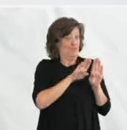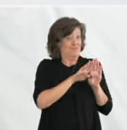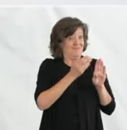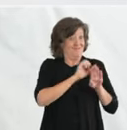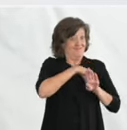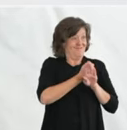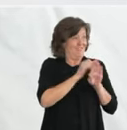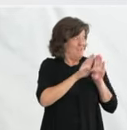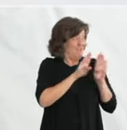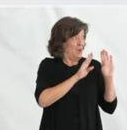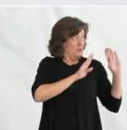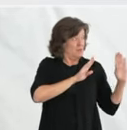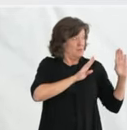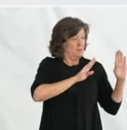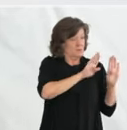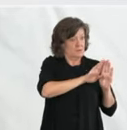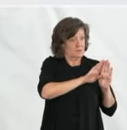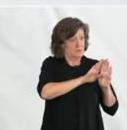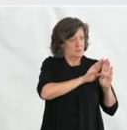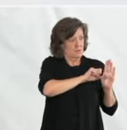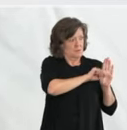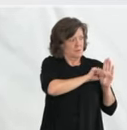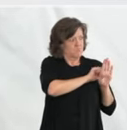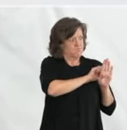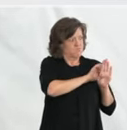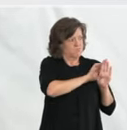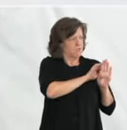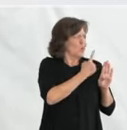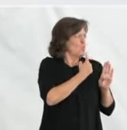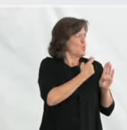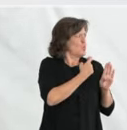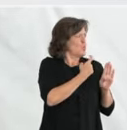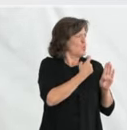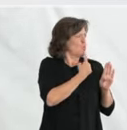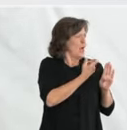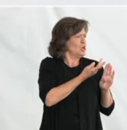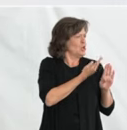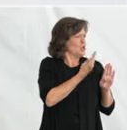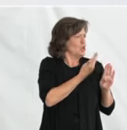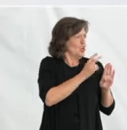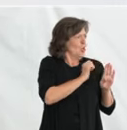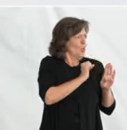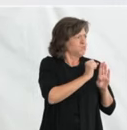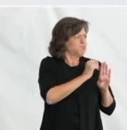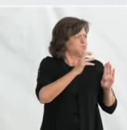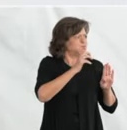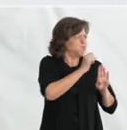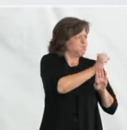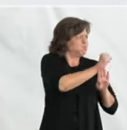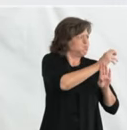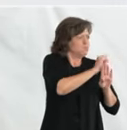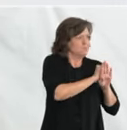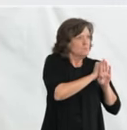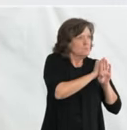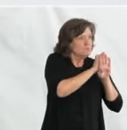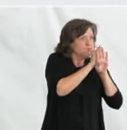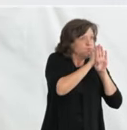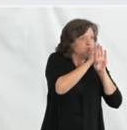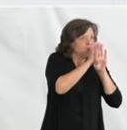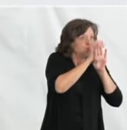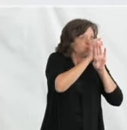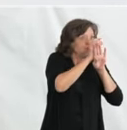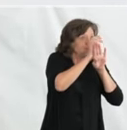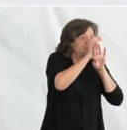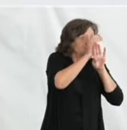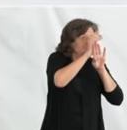own classroom, a great red, two-orbed, hissing, pulsating, expanding blob